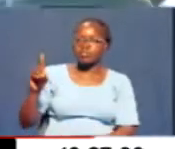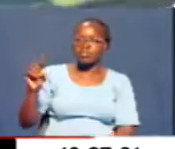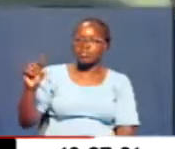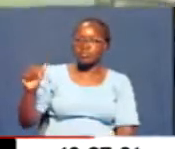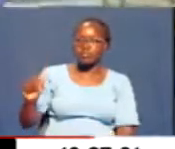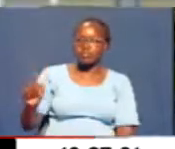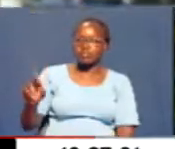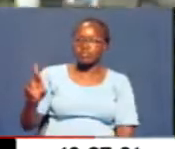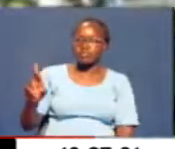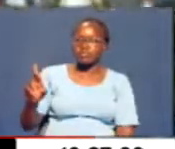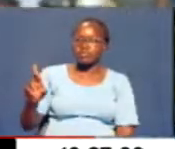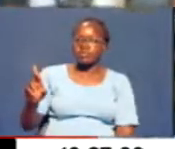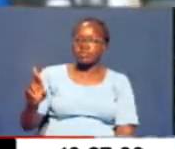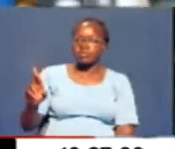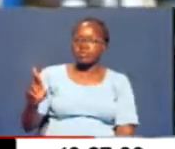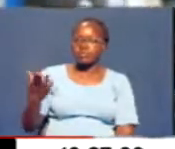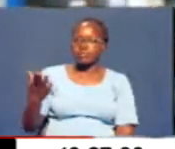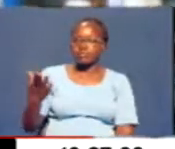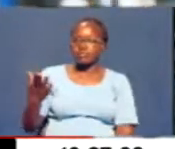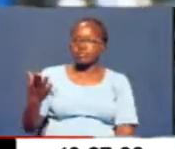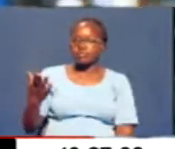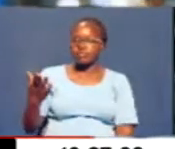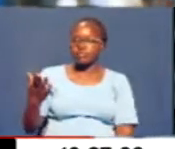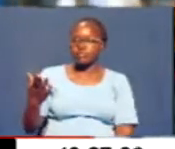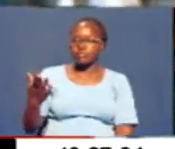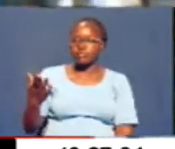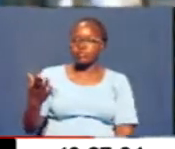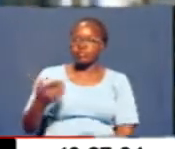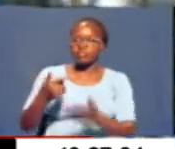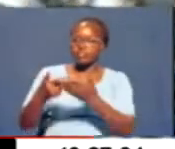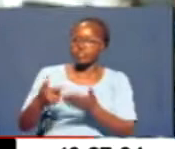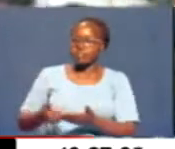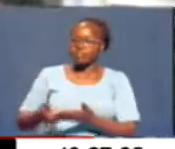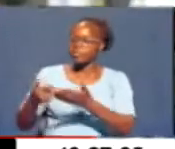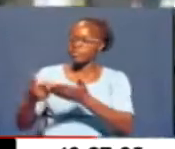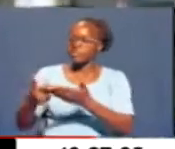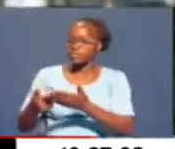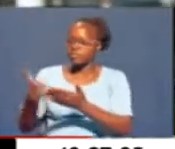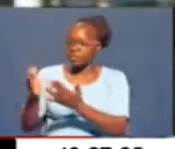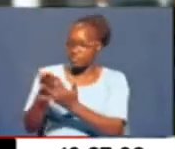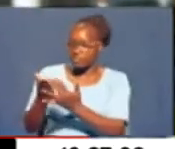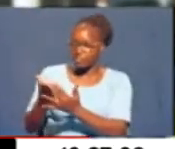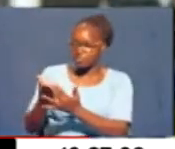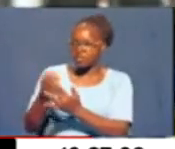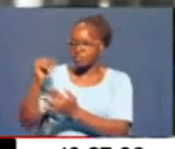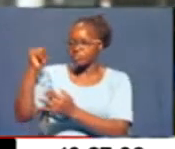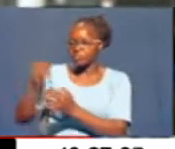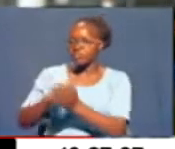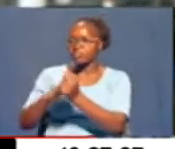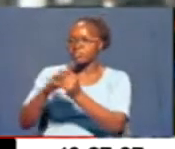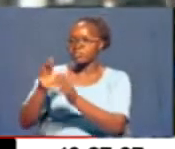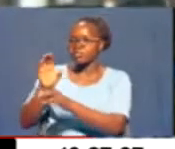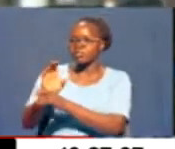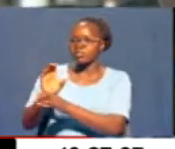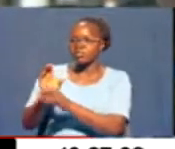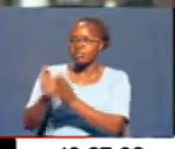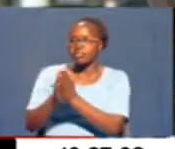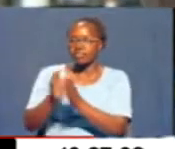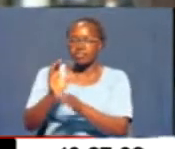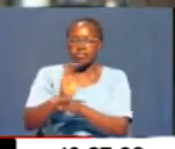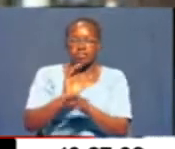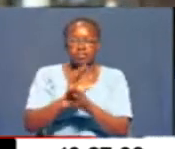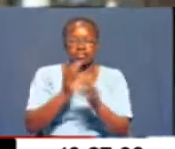Kisumu. Basically, the dialogue, we call it the dialogue between the political leadership and the church now,